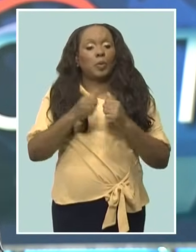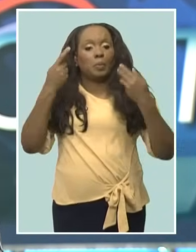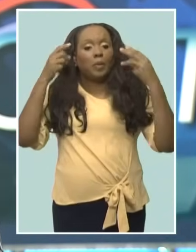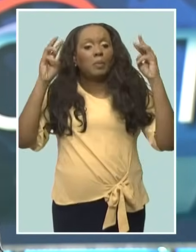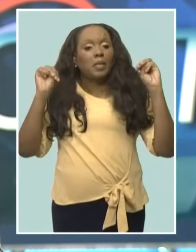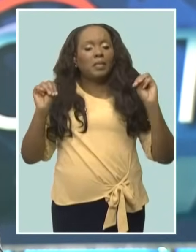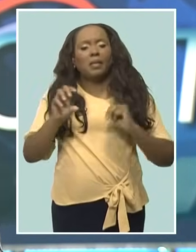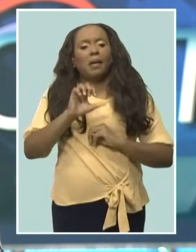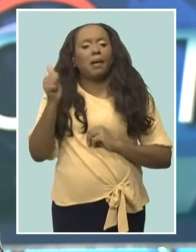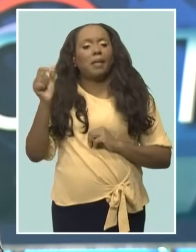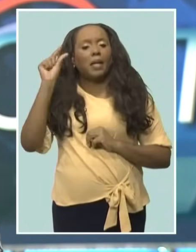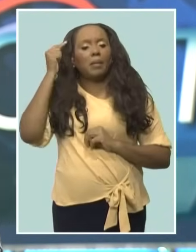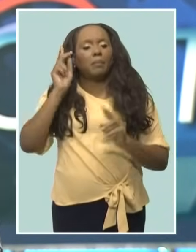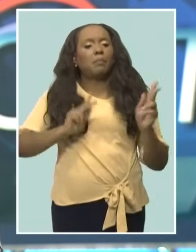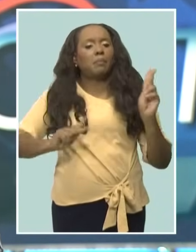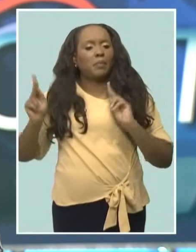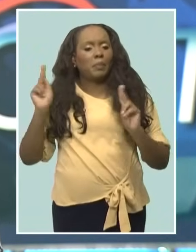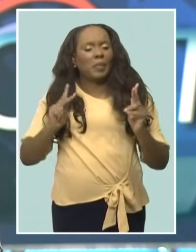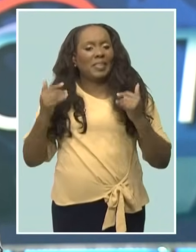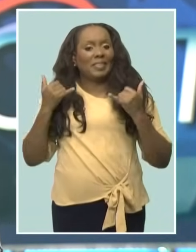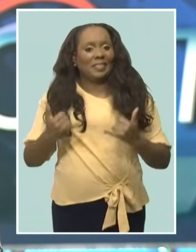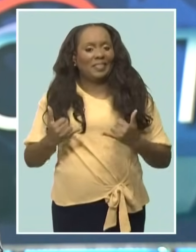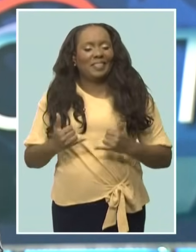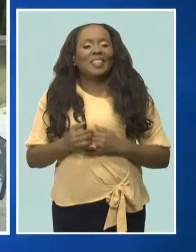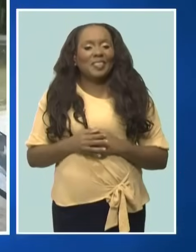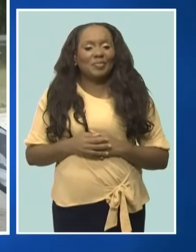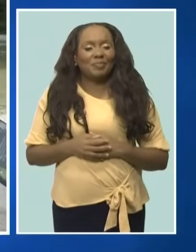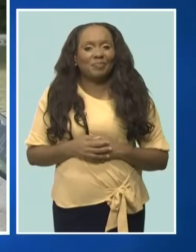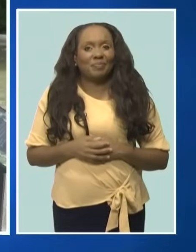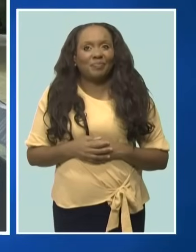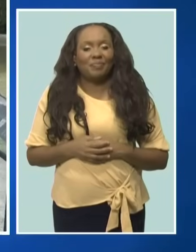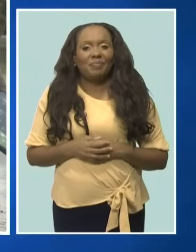other government officials and files this report.